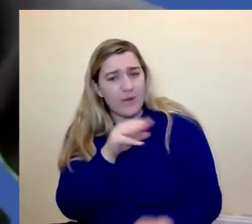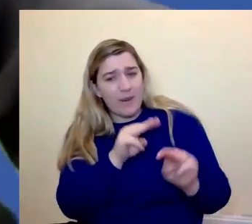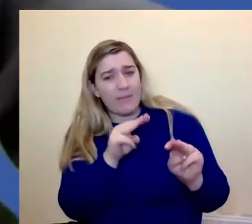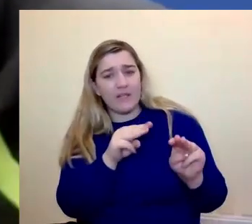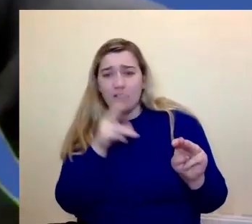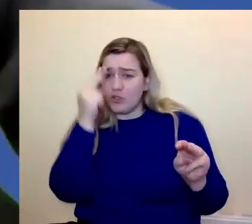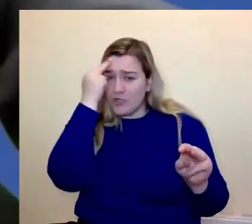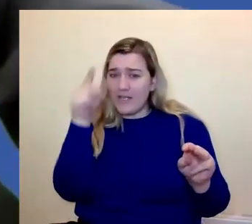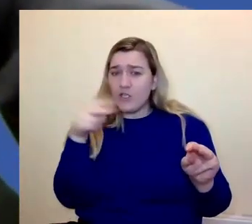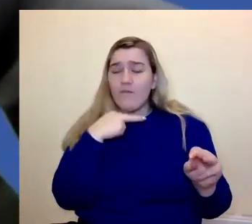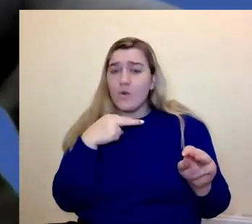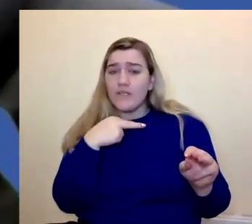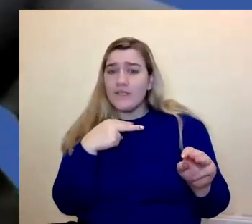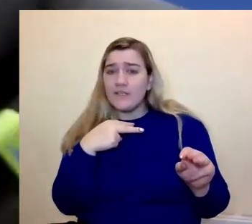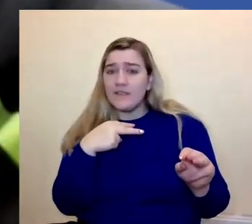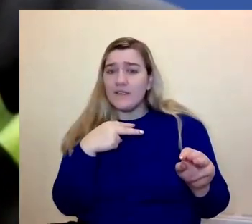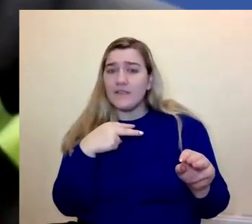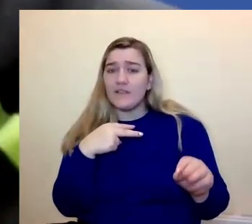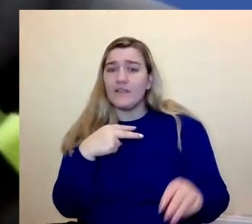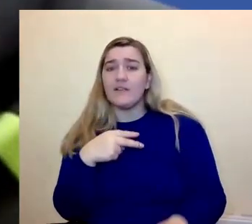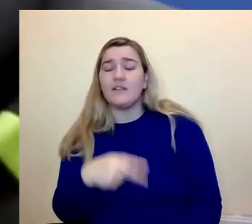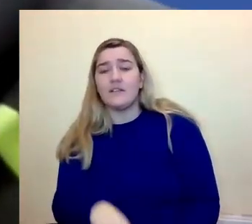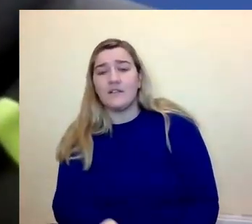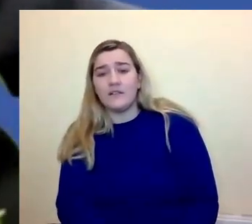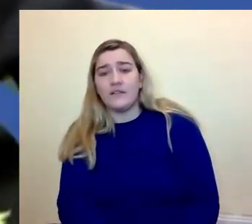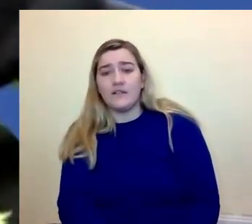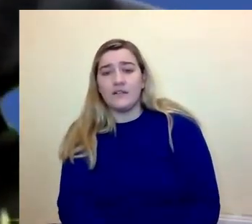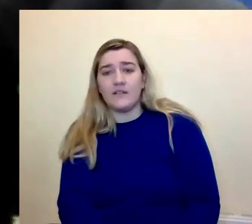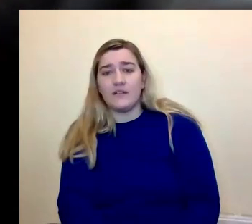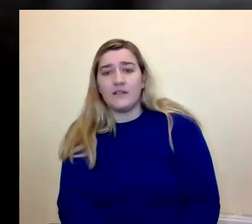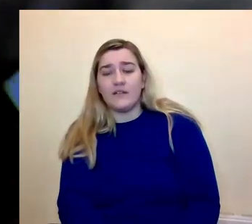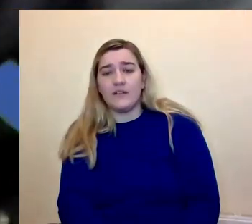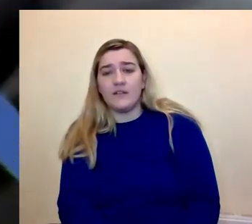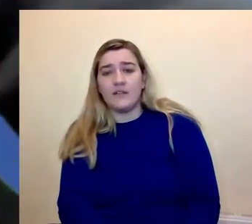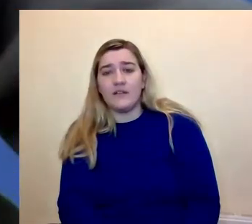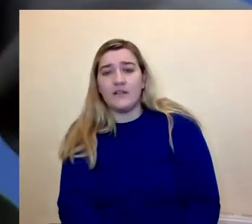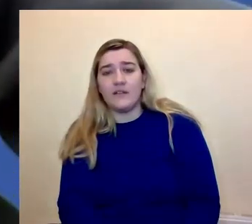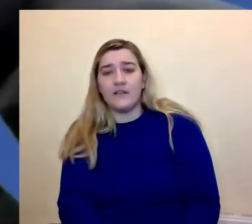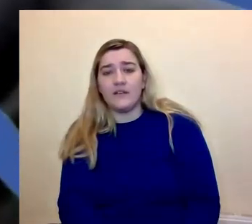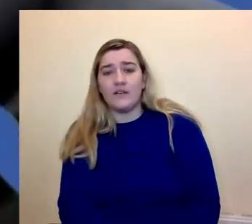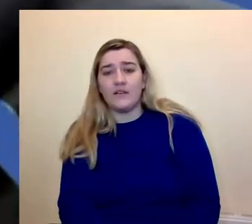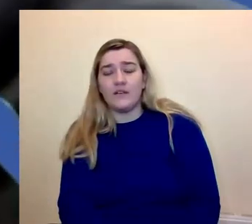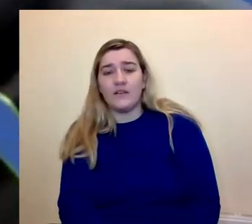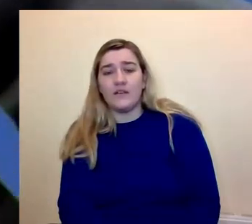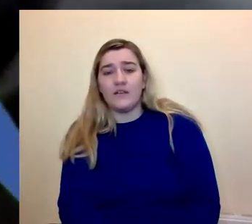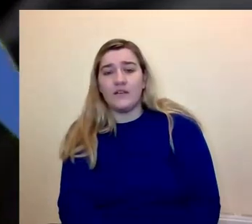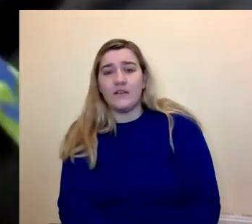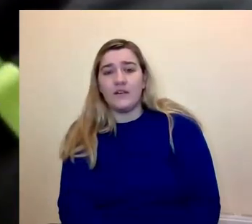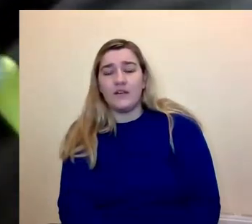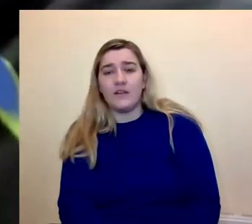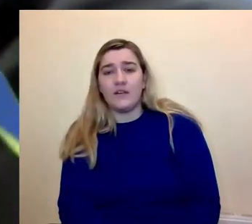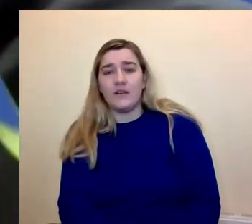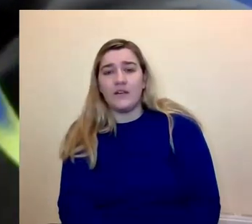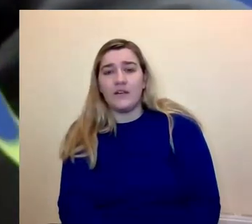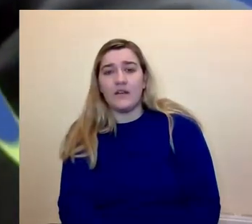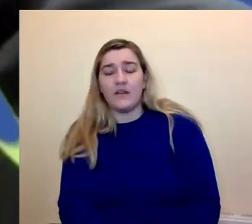out here. Mhm. Get out here, let everyone know. Let everyone know. Yeah. No, there's a lot